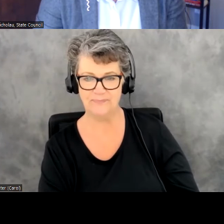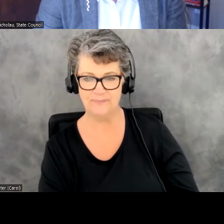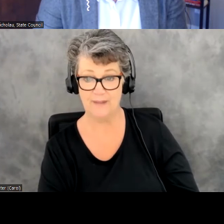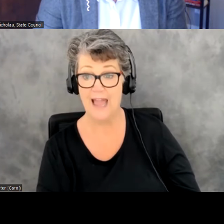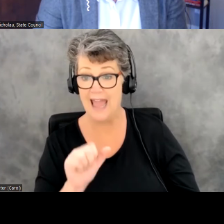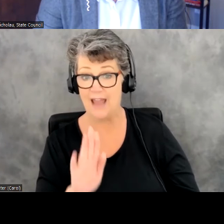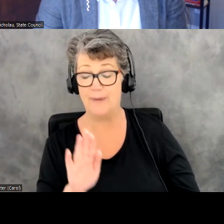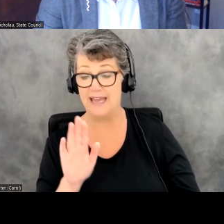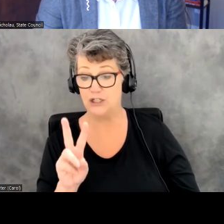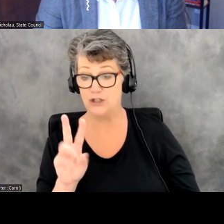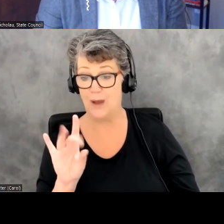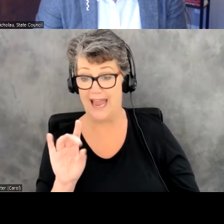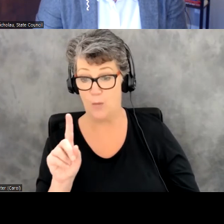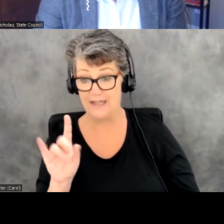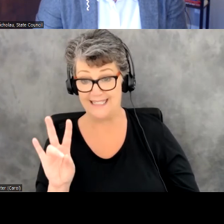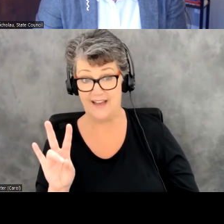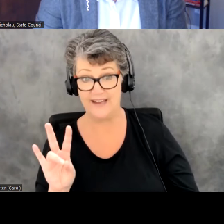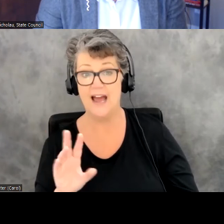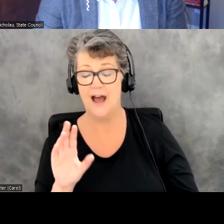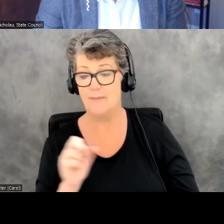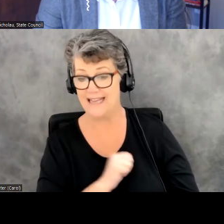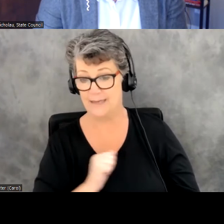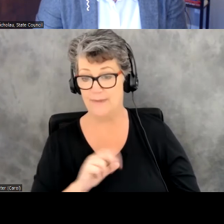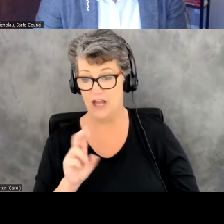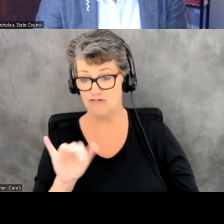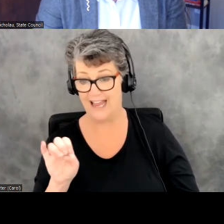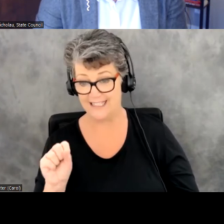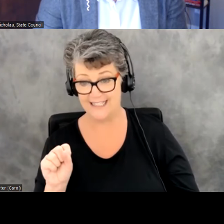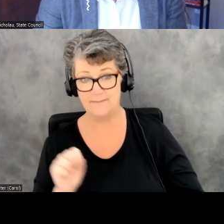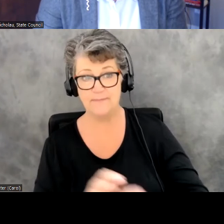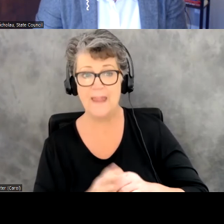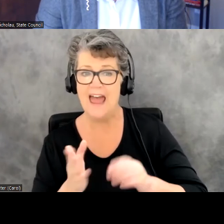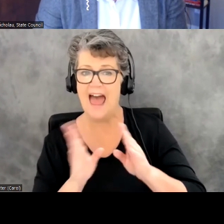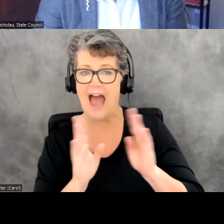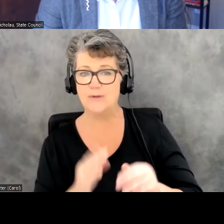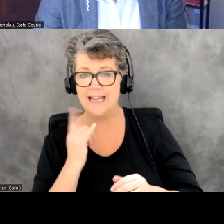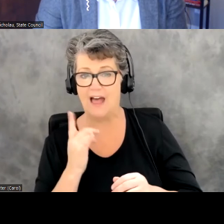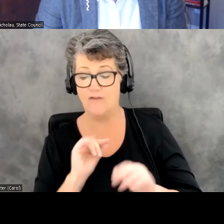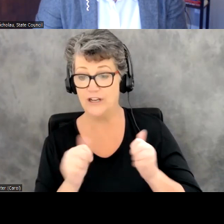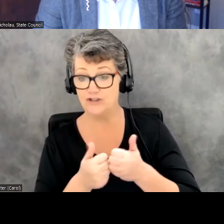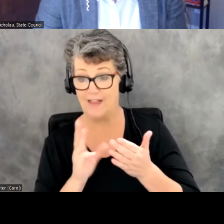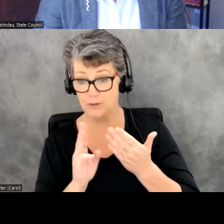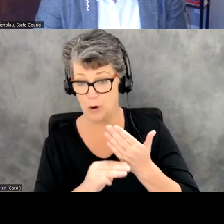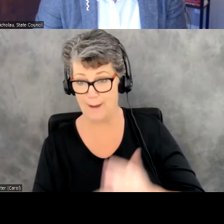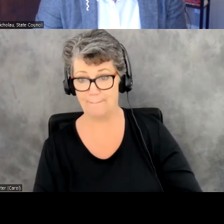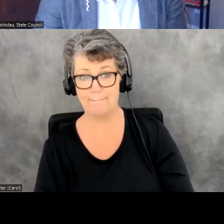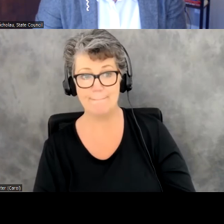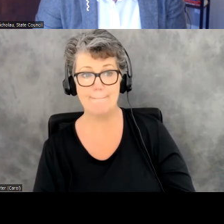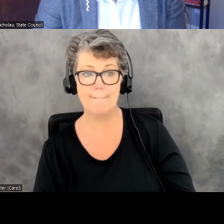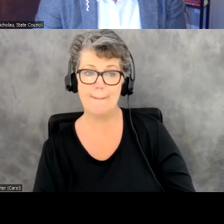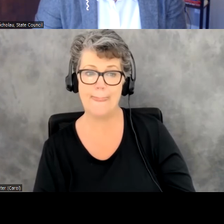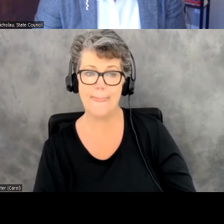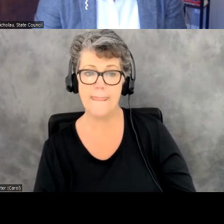AB 2817 is by Assemblymember Reyes. This is the Housing California Challenge program.